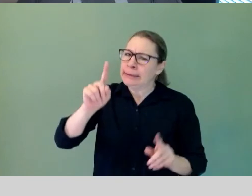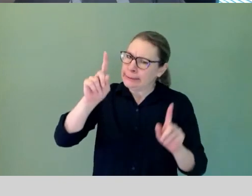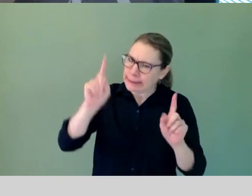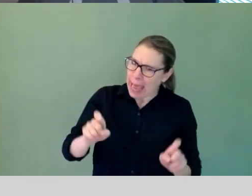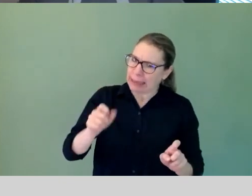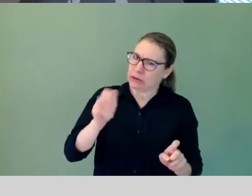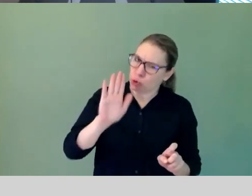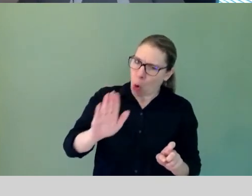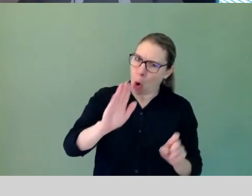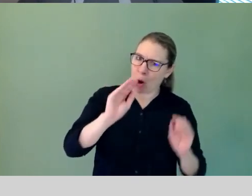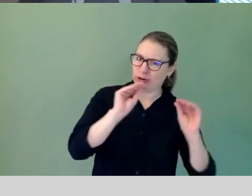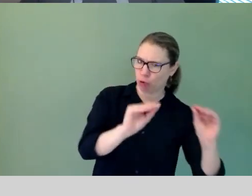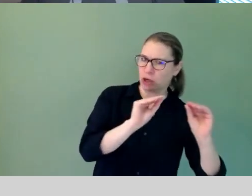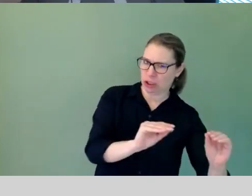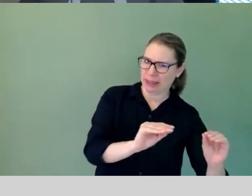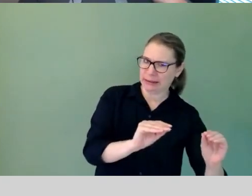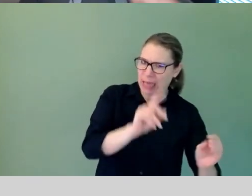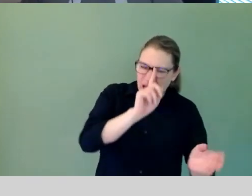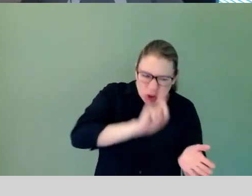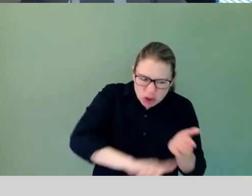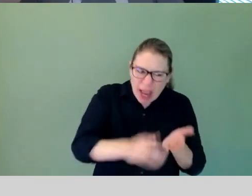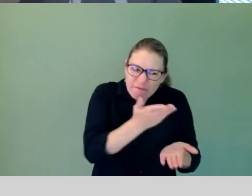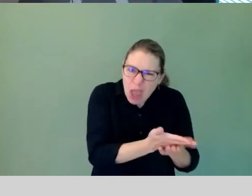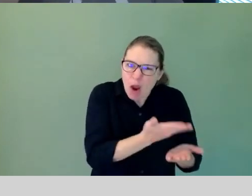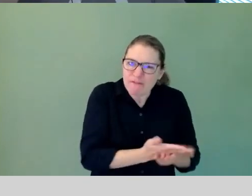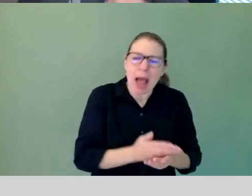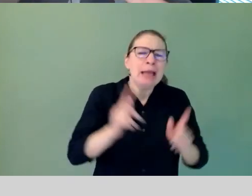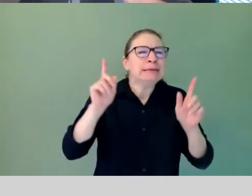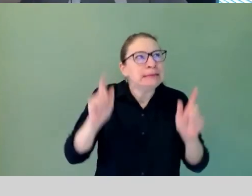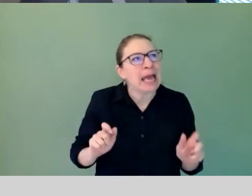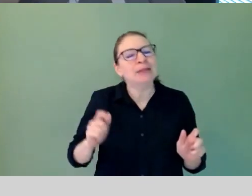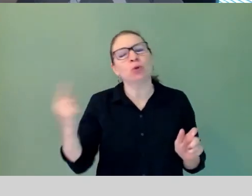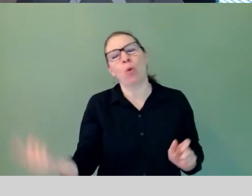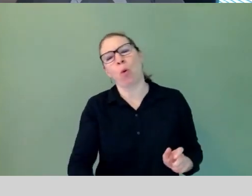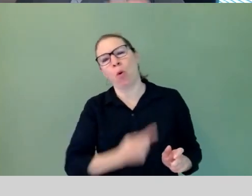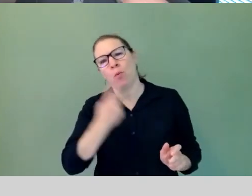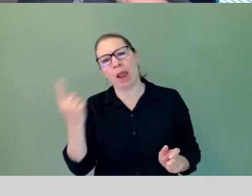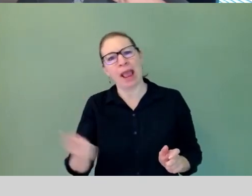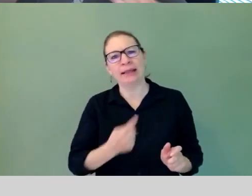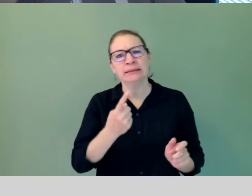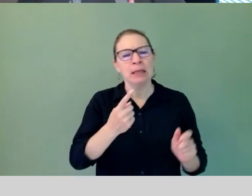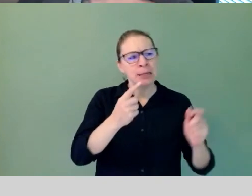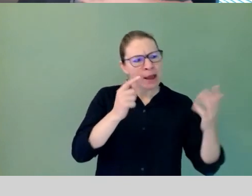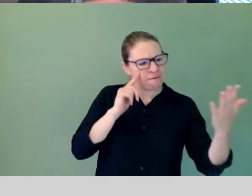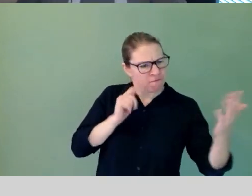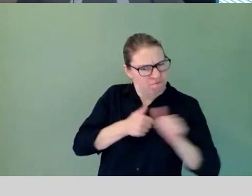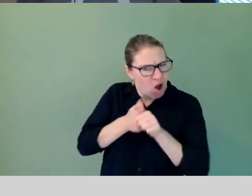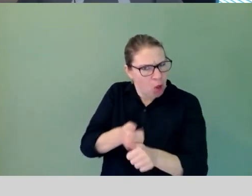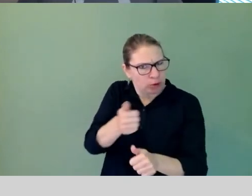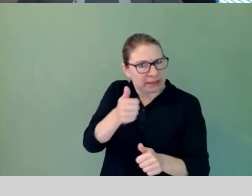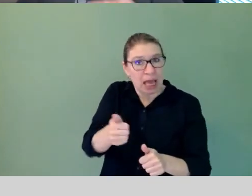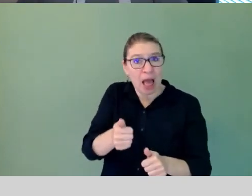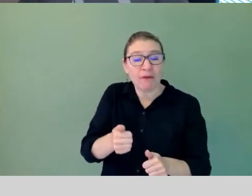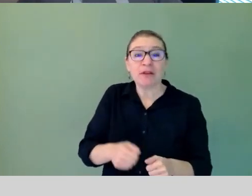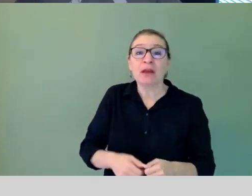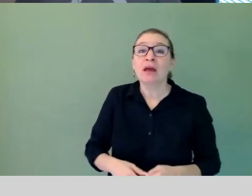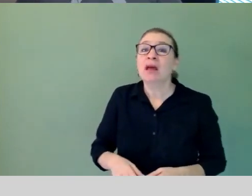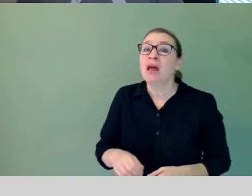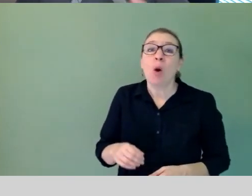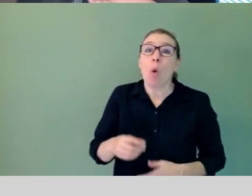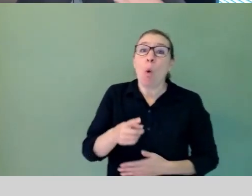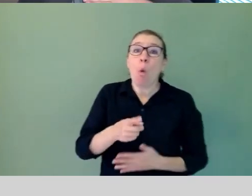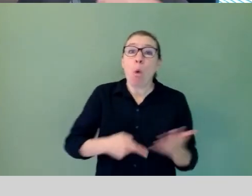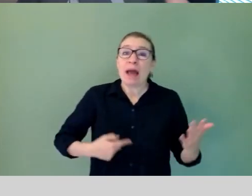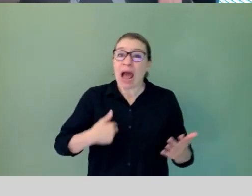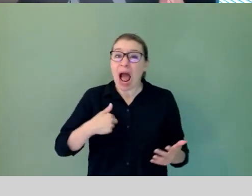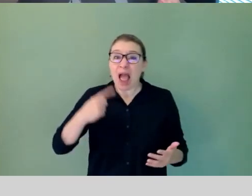test. Always verify your instructions and test your work. The only thing in my mind worse than no documentation is incorrect